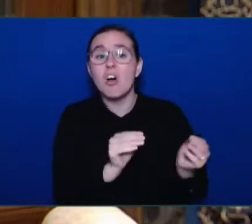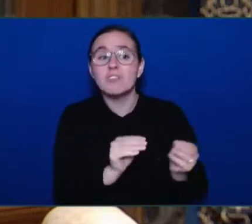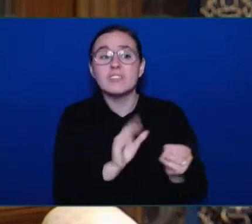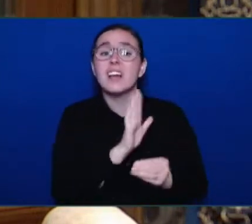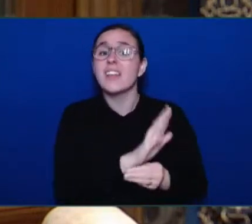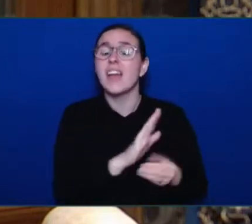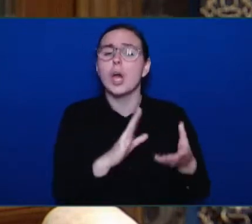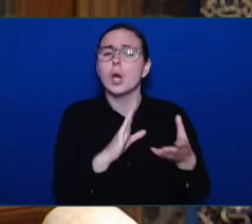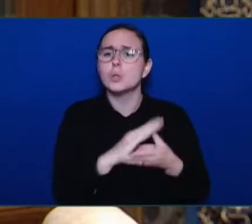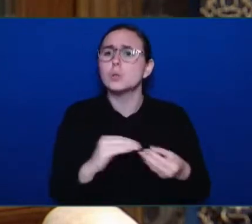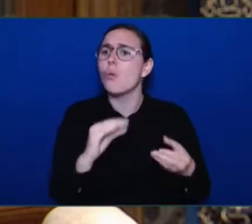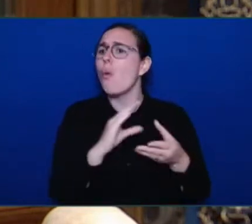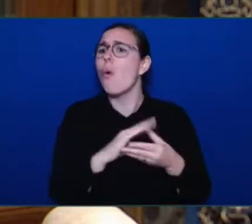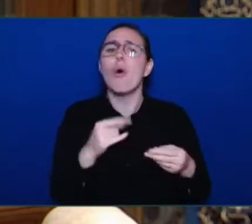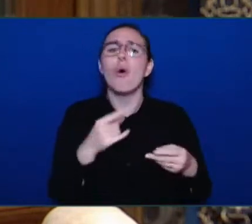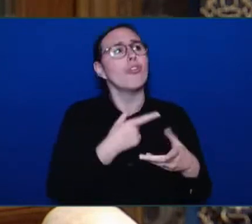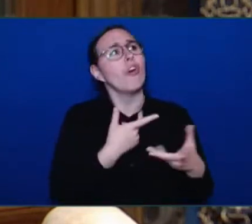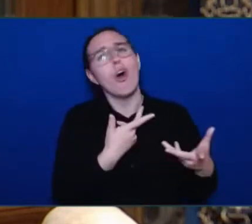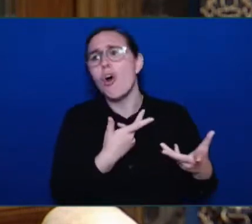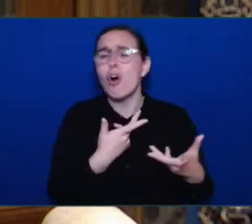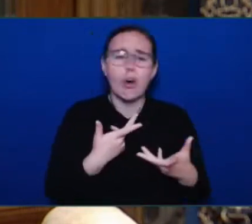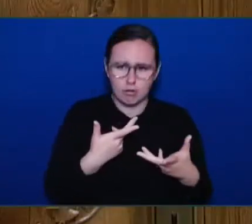to the public what happened?